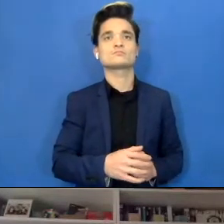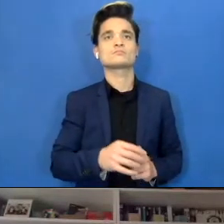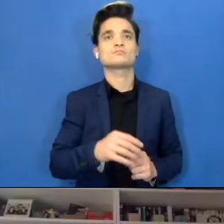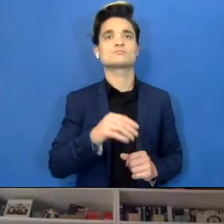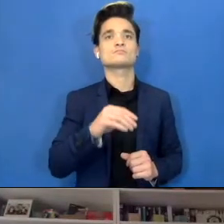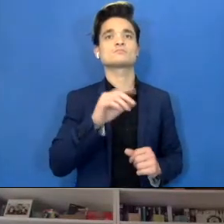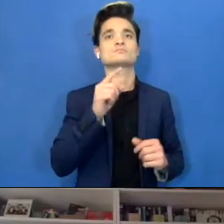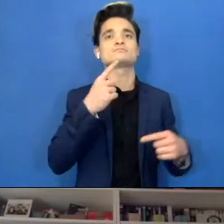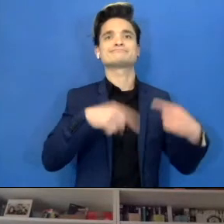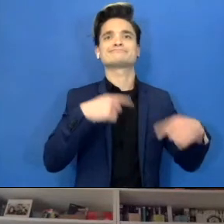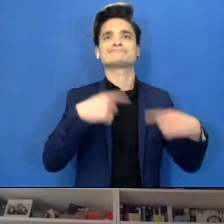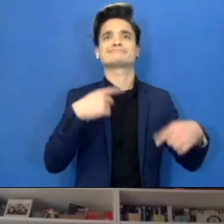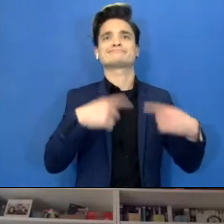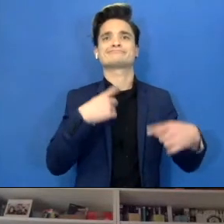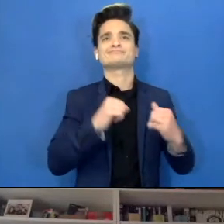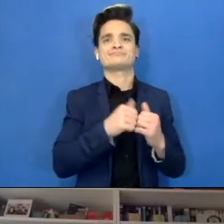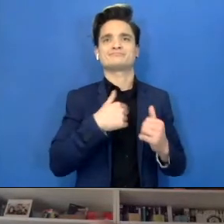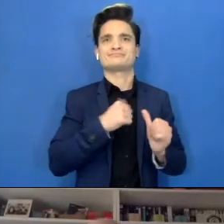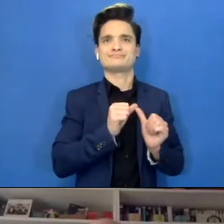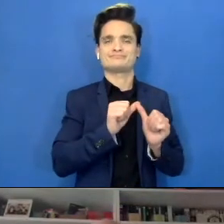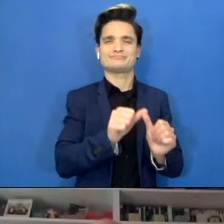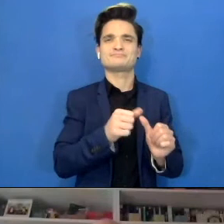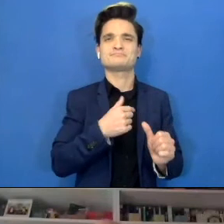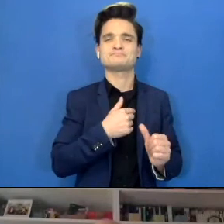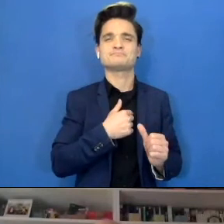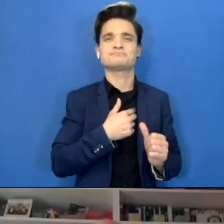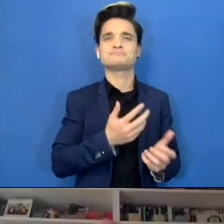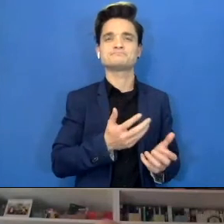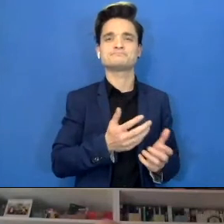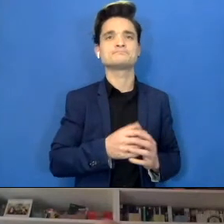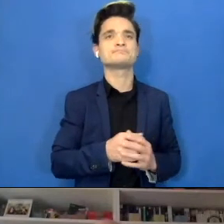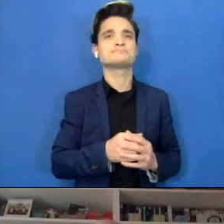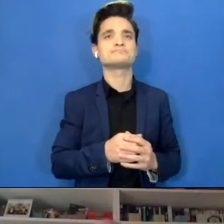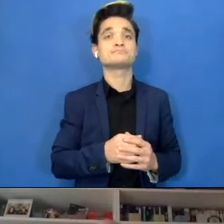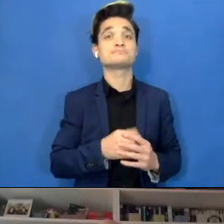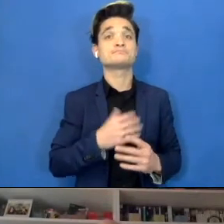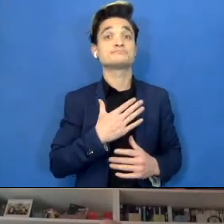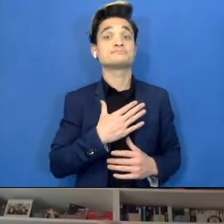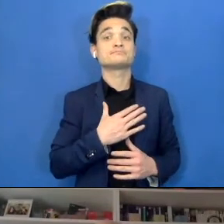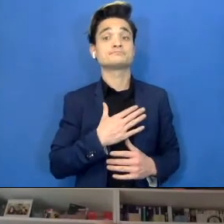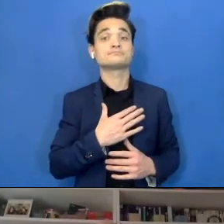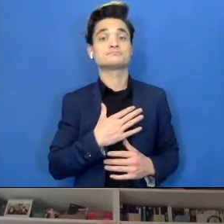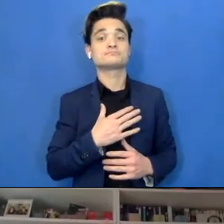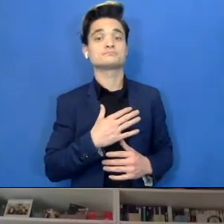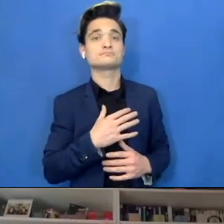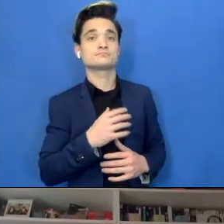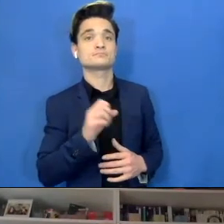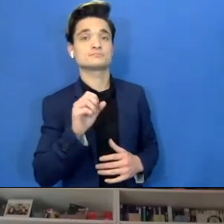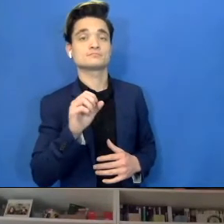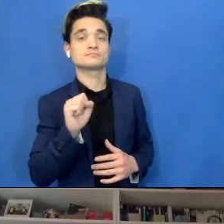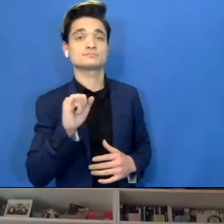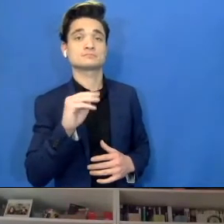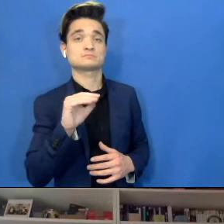my memory slips away very quickly. So I'm gonna go back to what you said, the first thing, about agreeing beforehand, about having